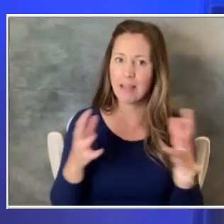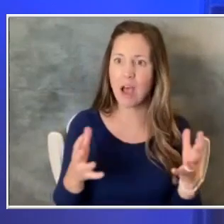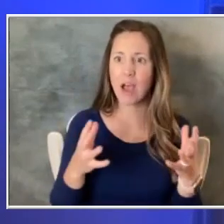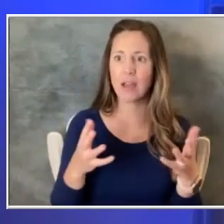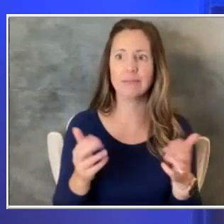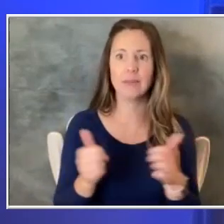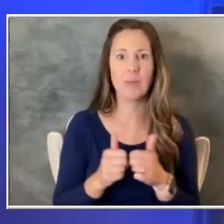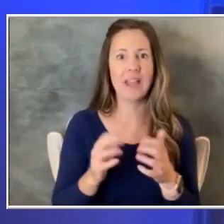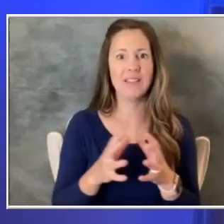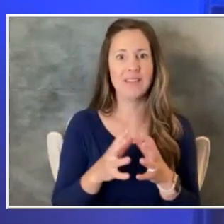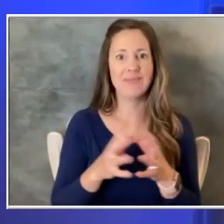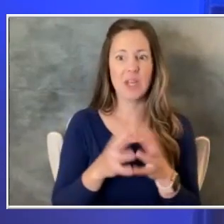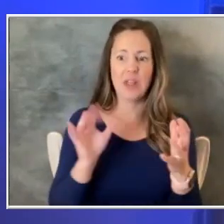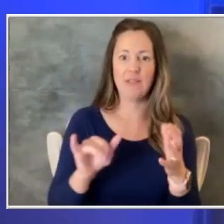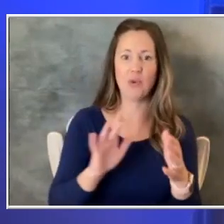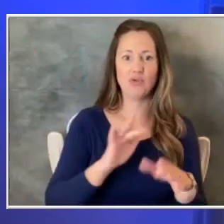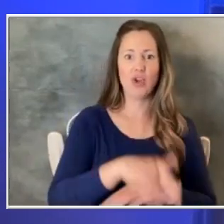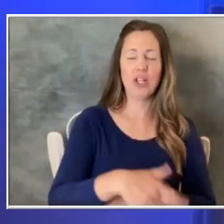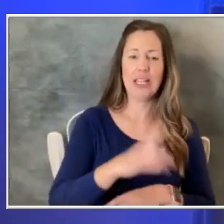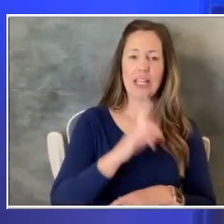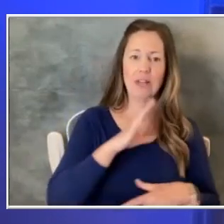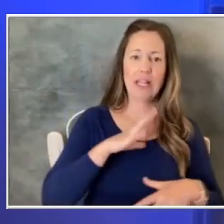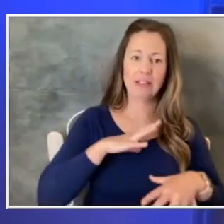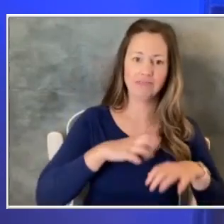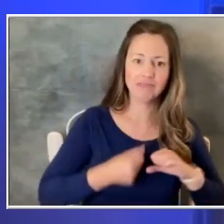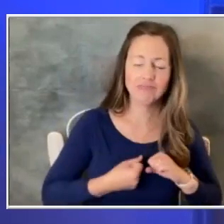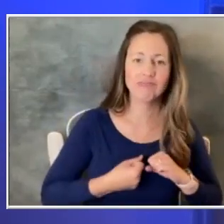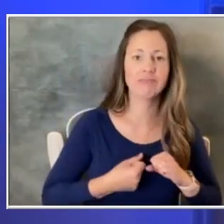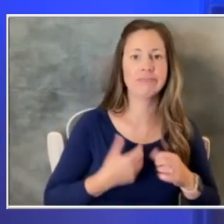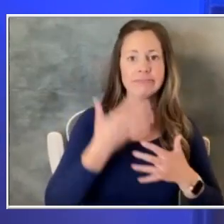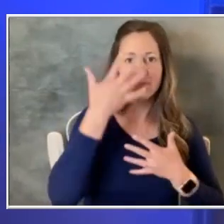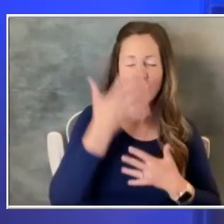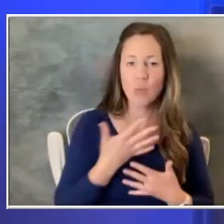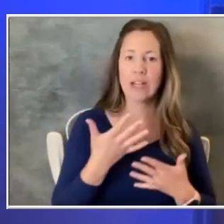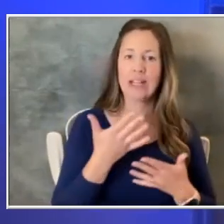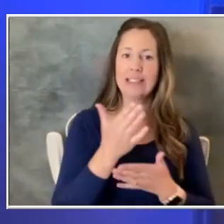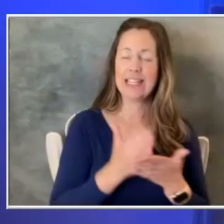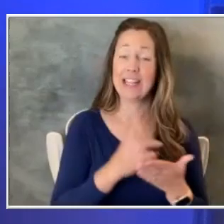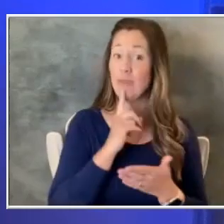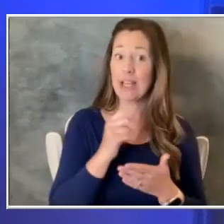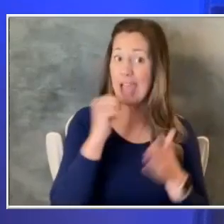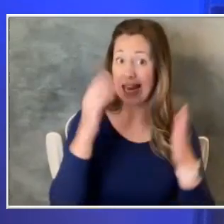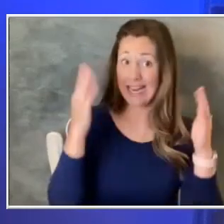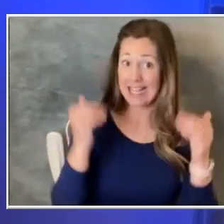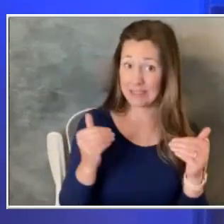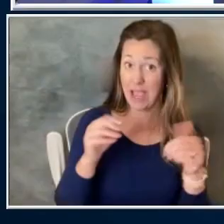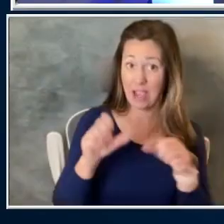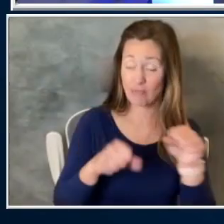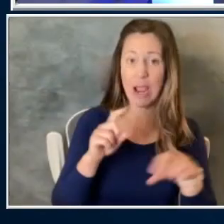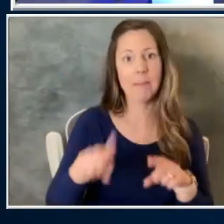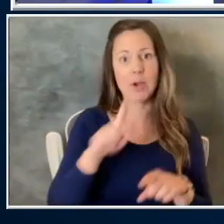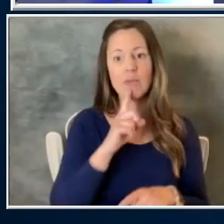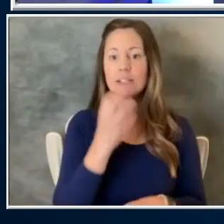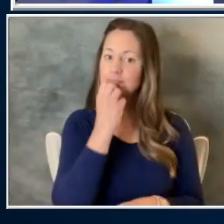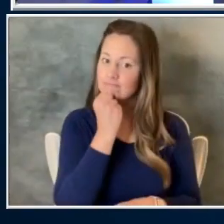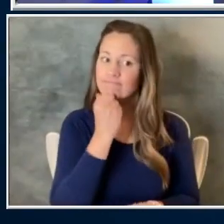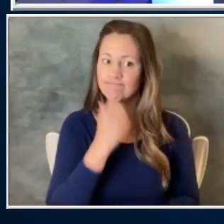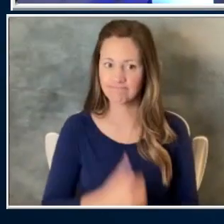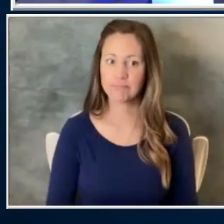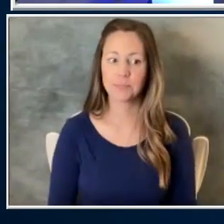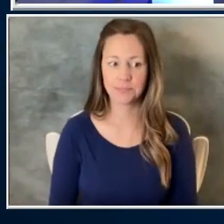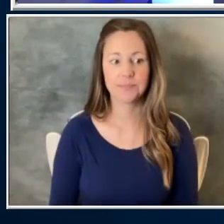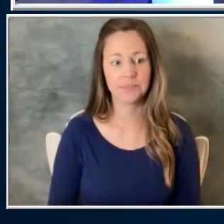early morning stages. And so that was something I didn't expect from the ride. That was extremely special. That's incredibly healing, for